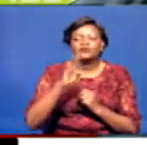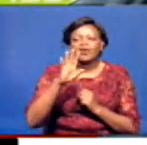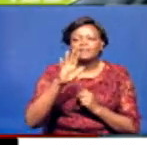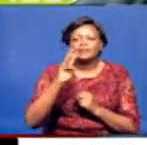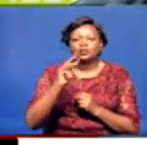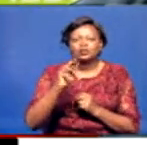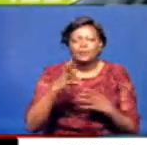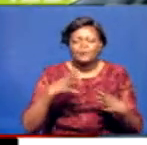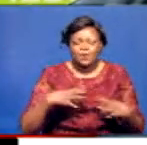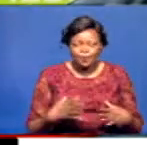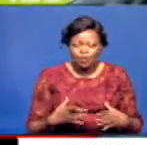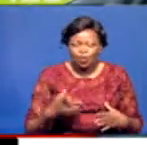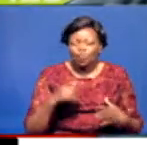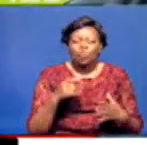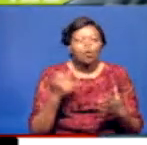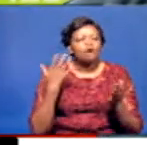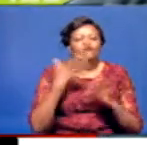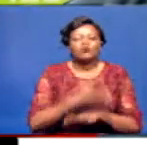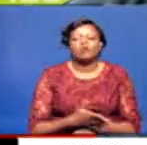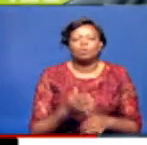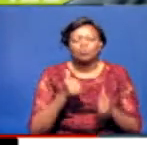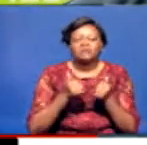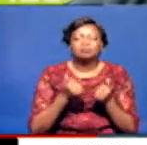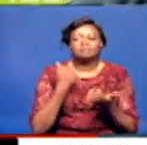is undergoing audit.